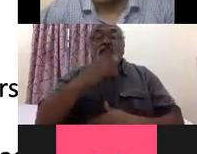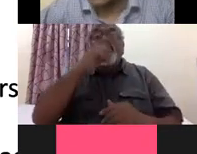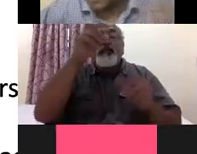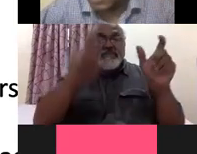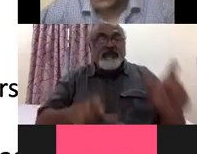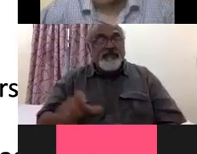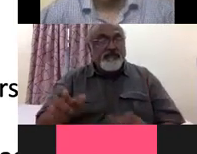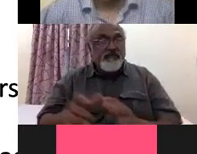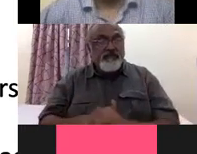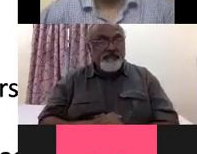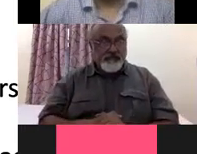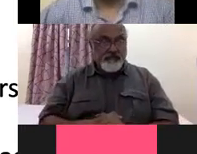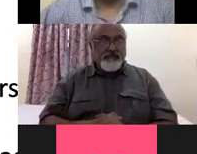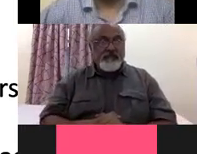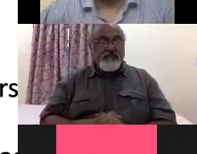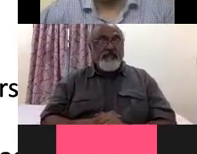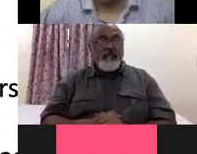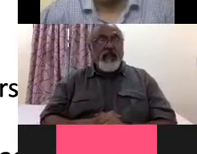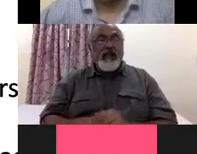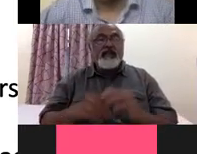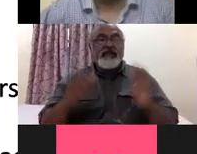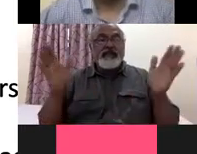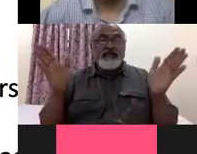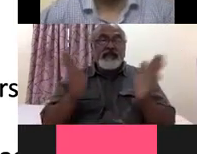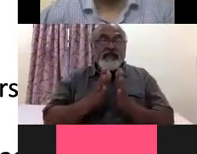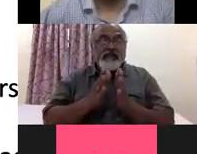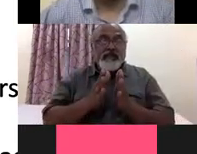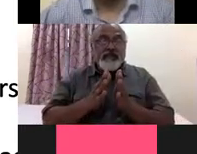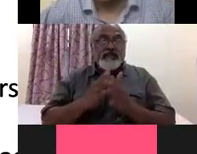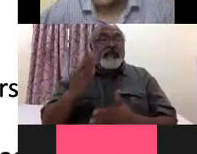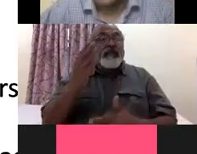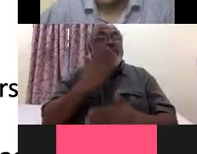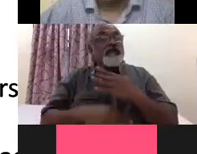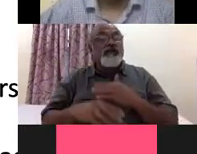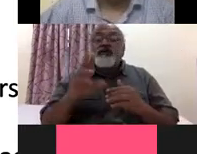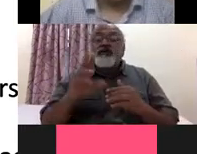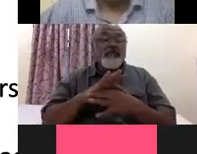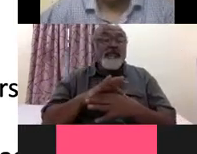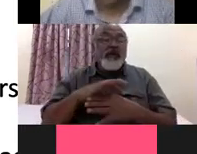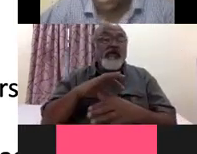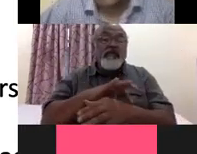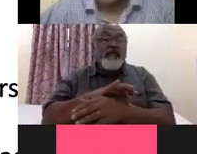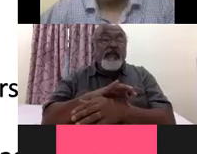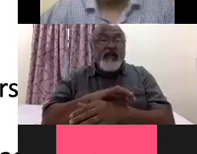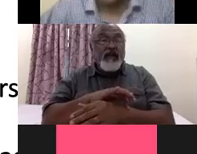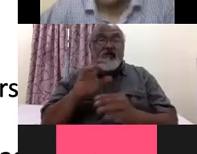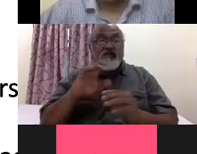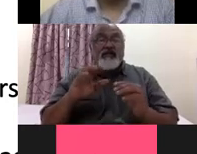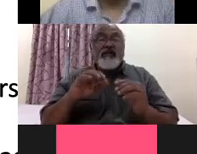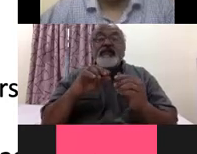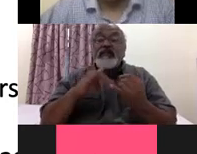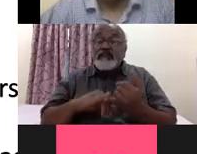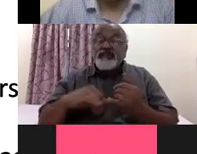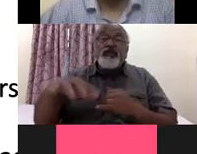opportunity. Finally, I'll summarize with some key messages on equal opportunity. Disability is not